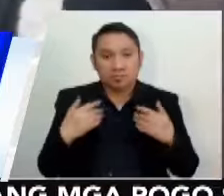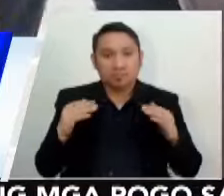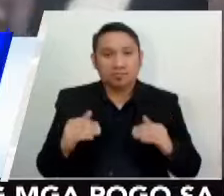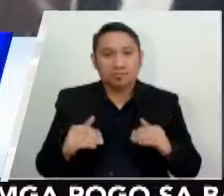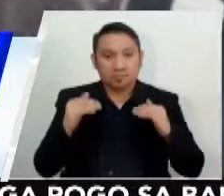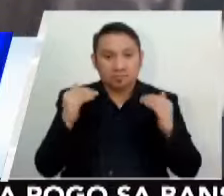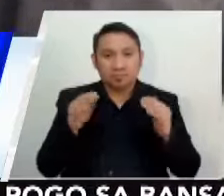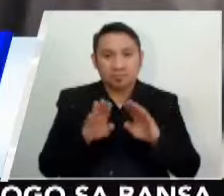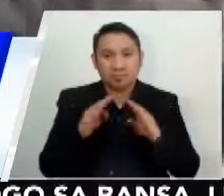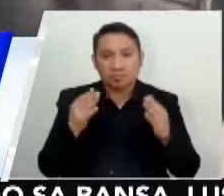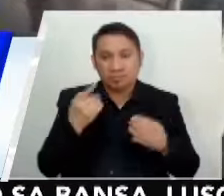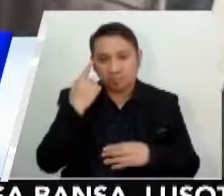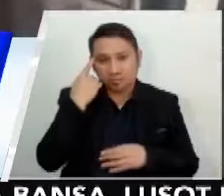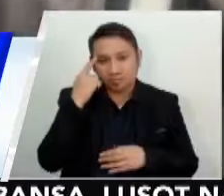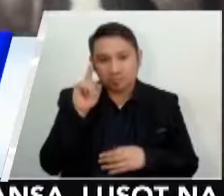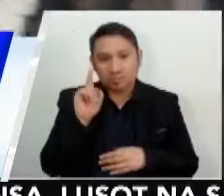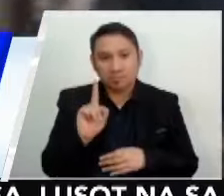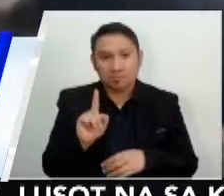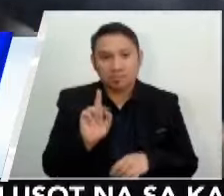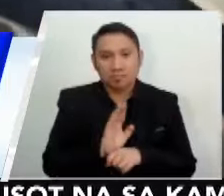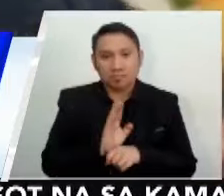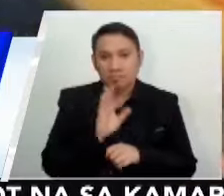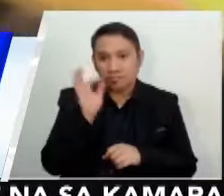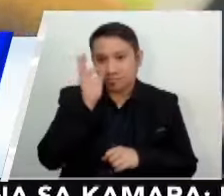sa isang pelikulang Pilipino roon.